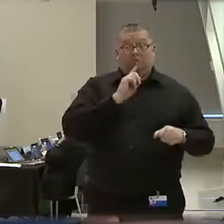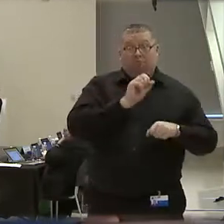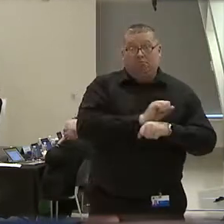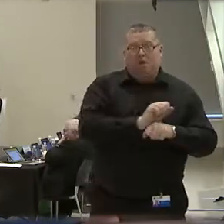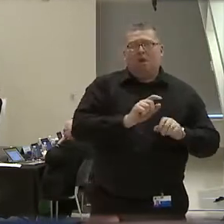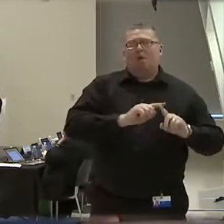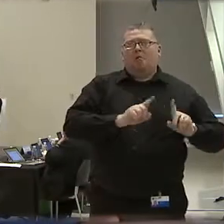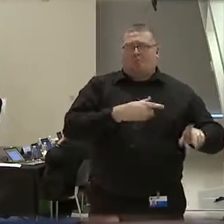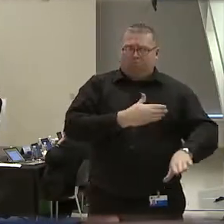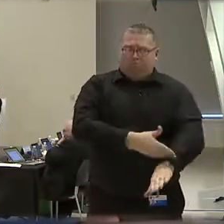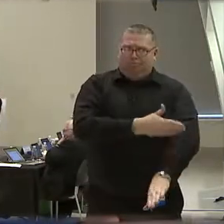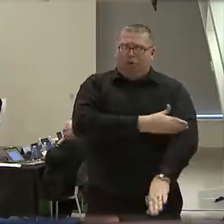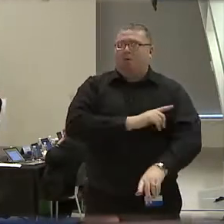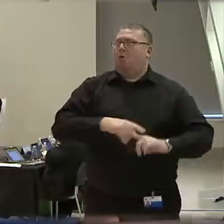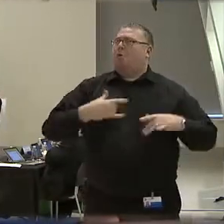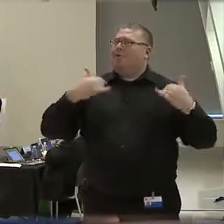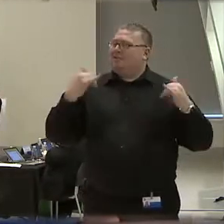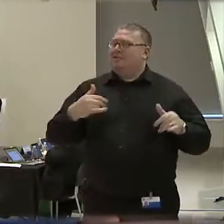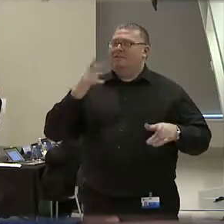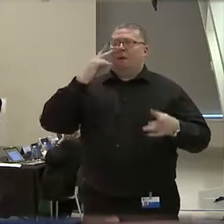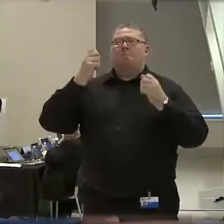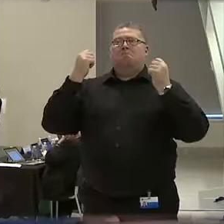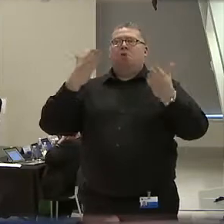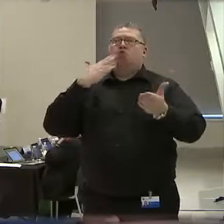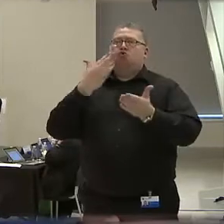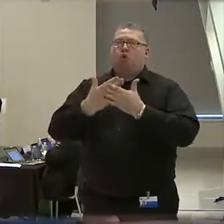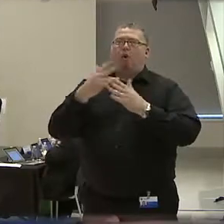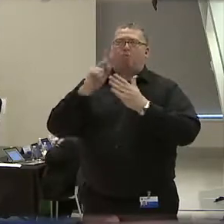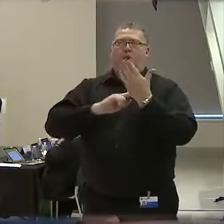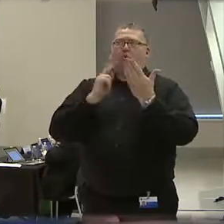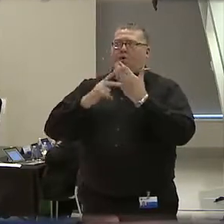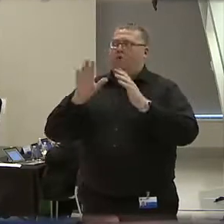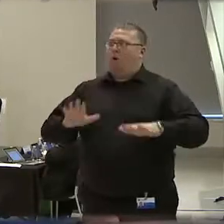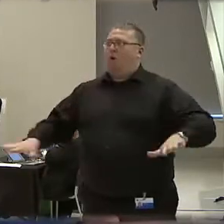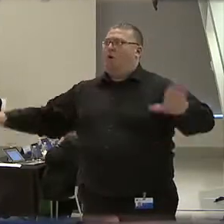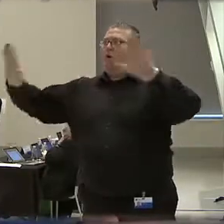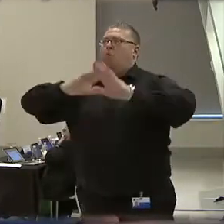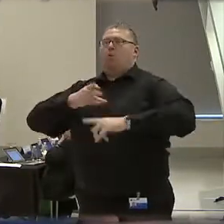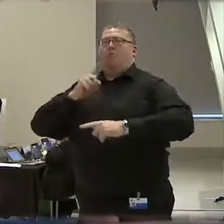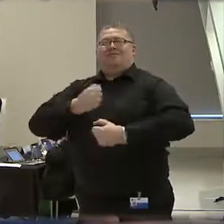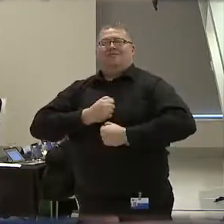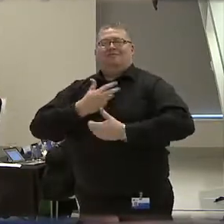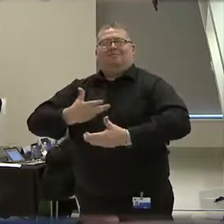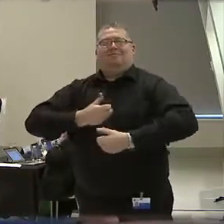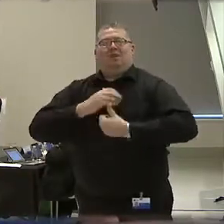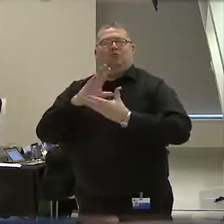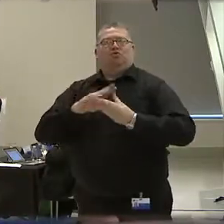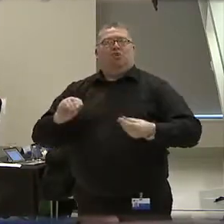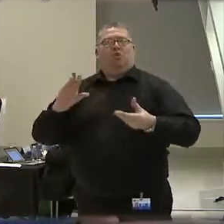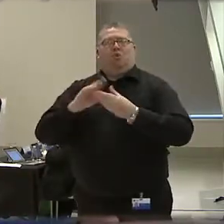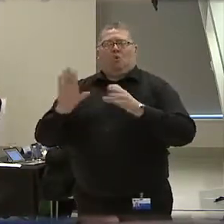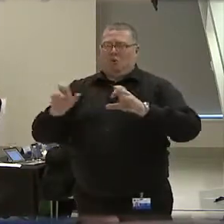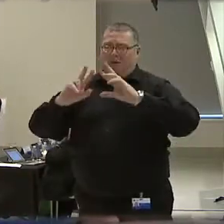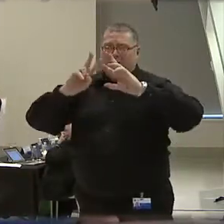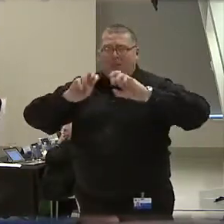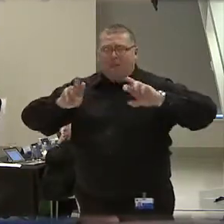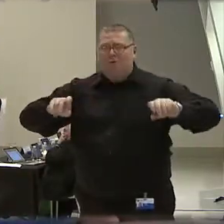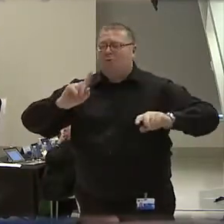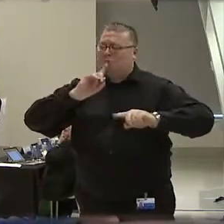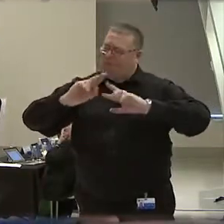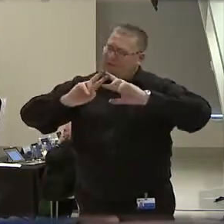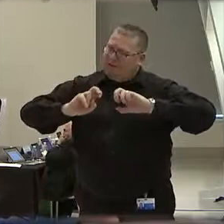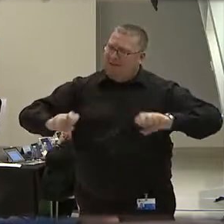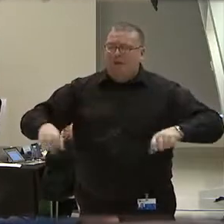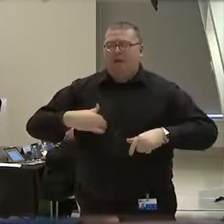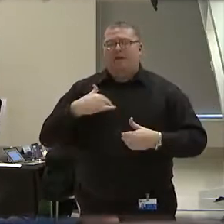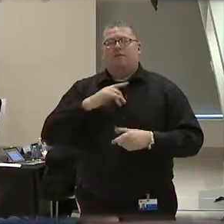but there's a lot of good programs out there, and telling the story and doing the analysis, real analysis, so we